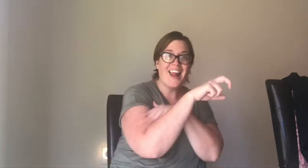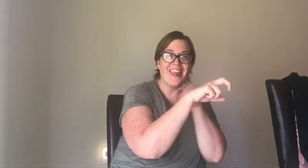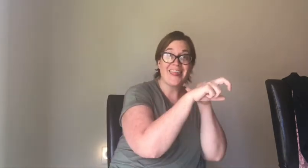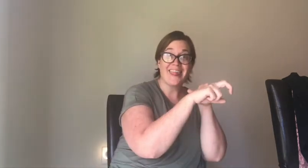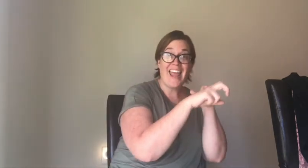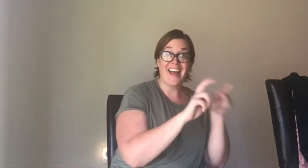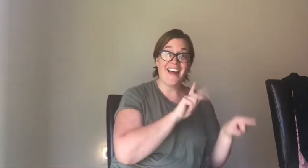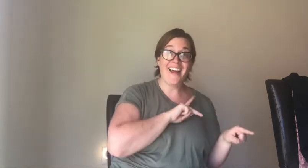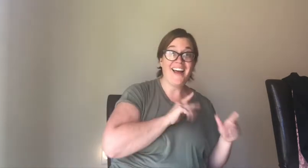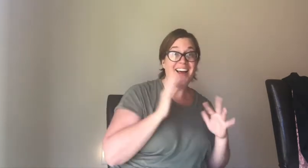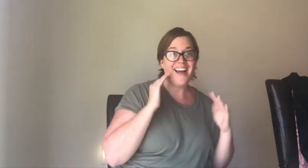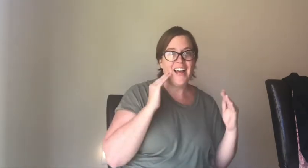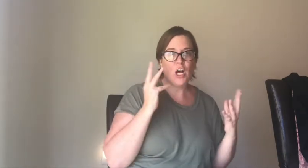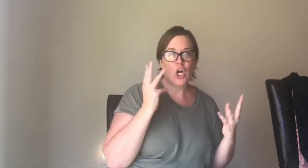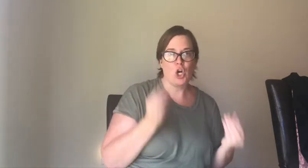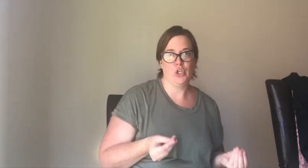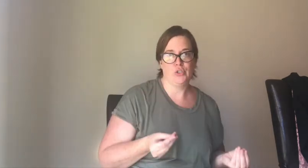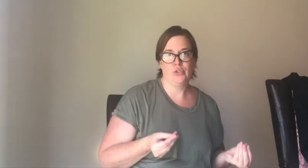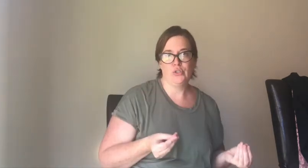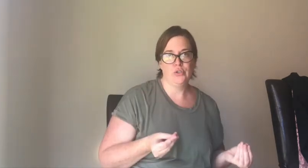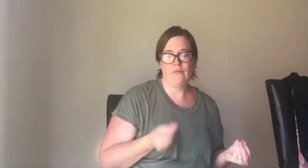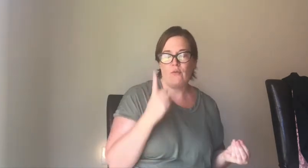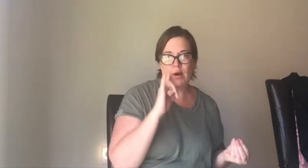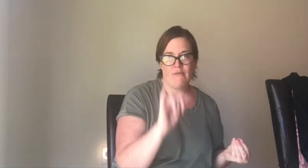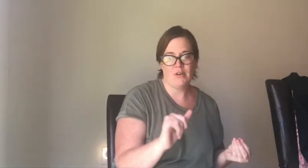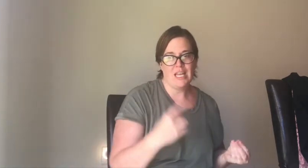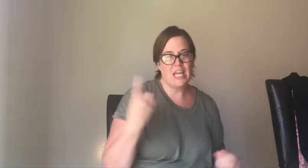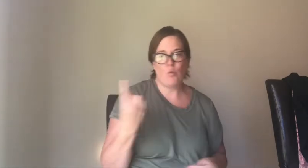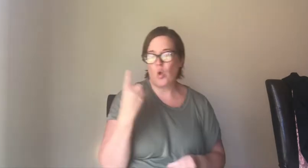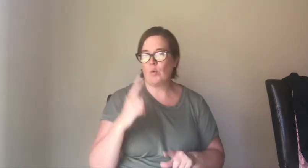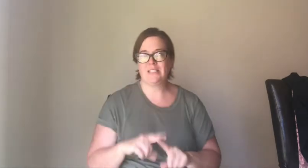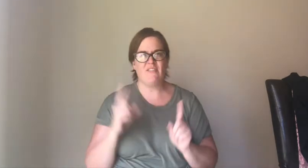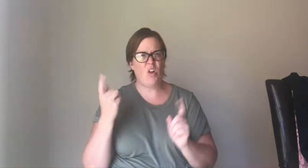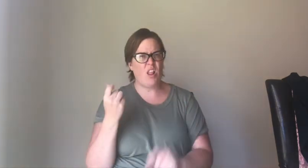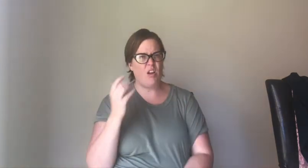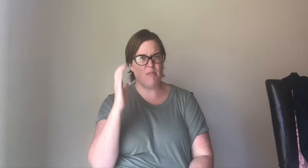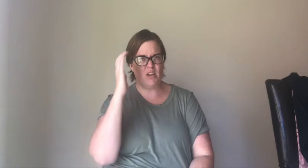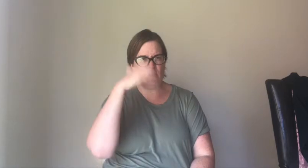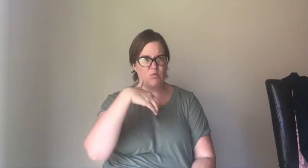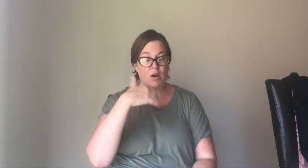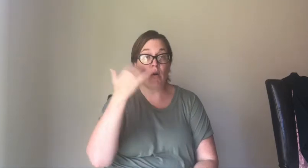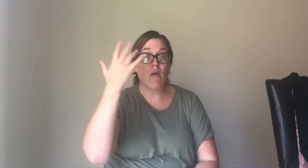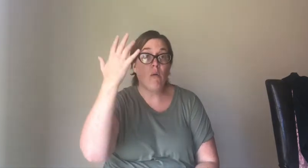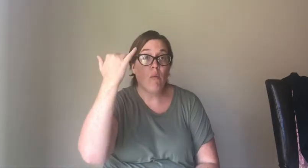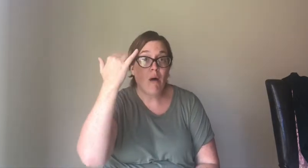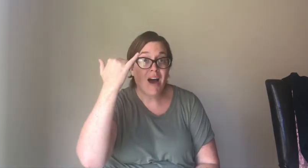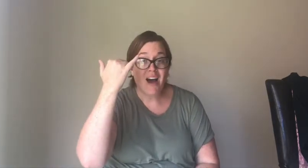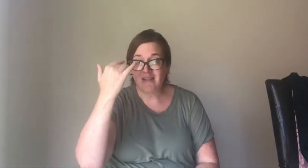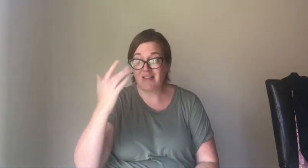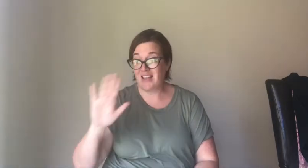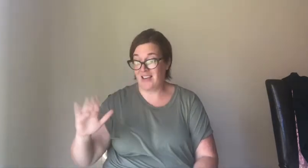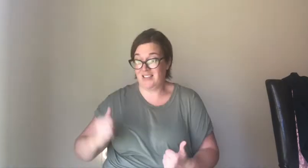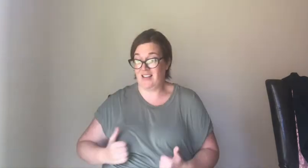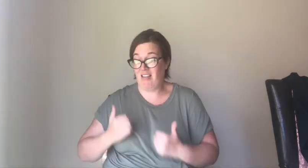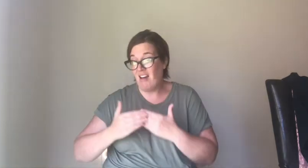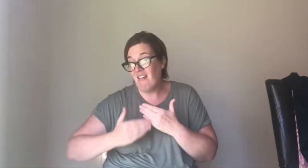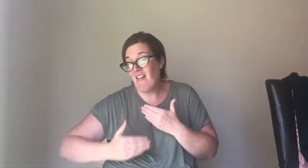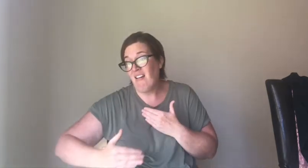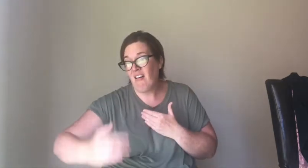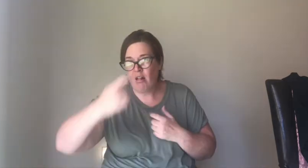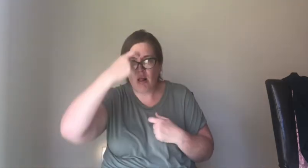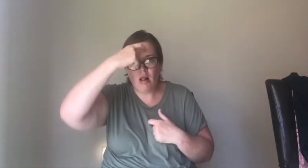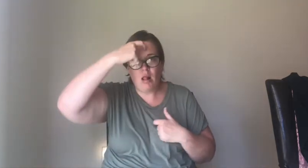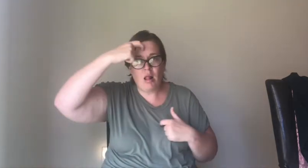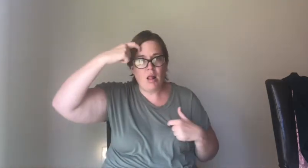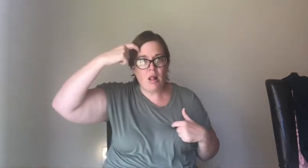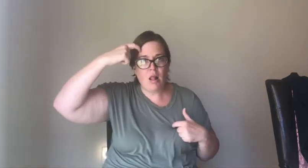will never be the same again. He will forever be different. The kid who